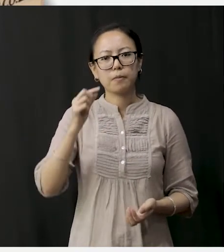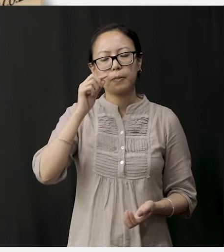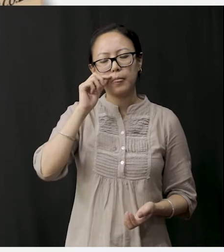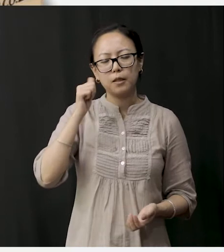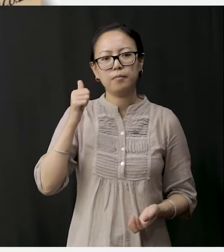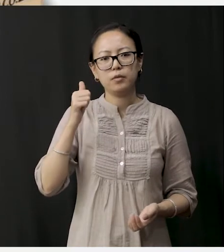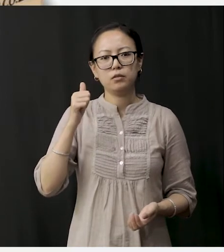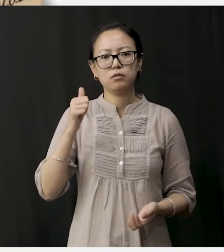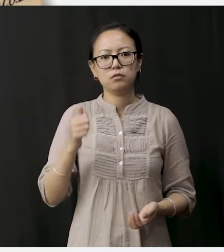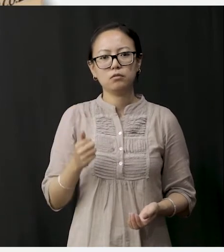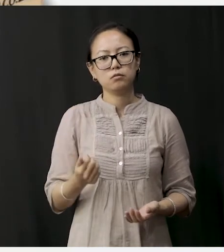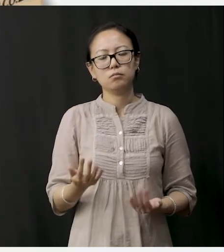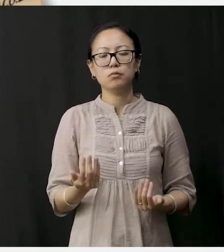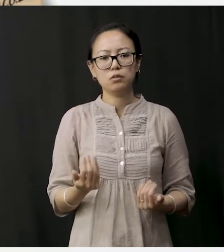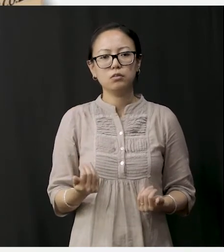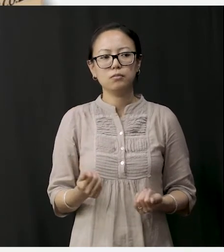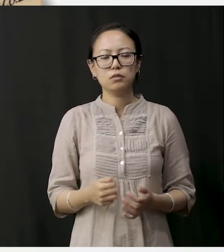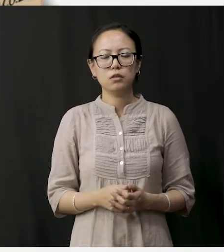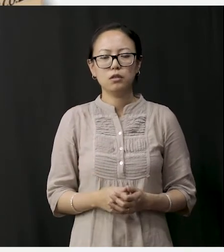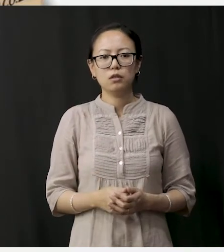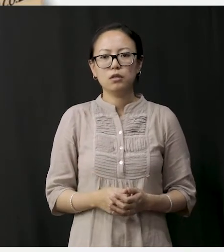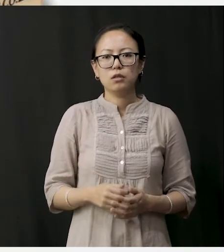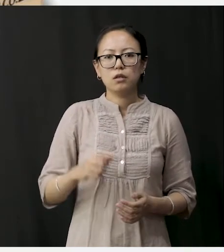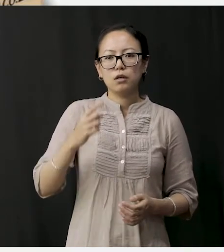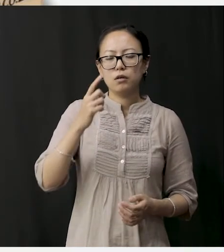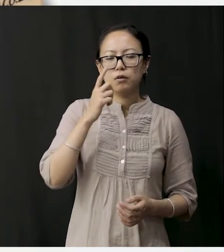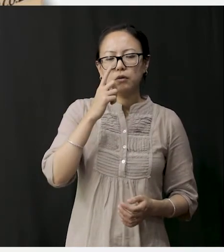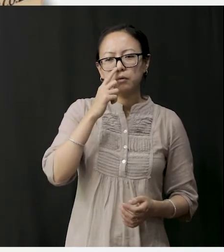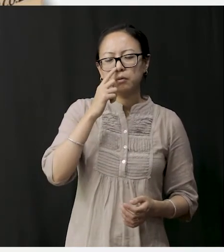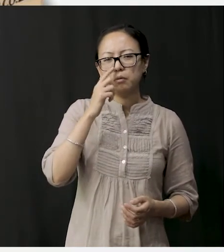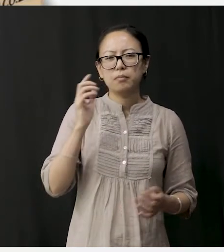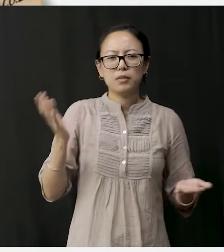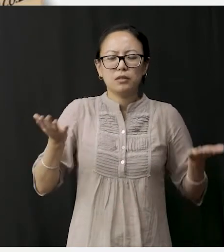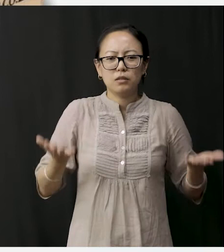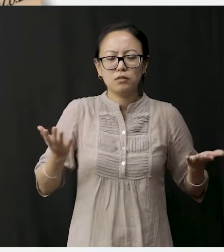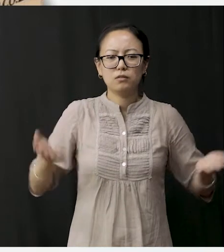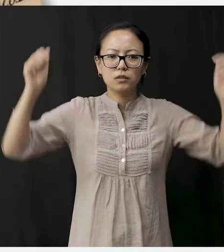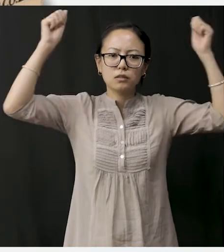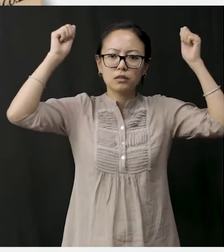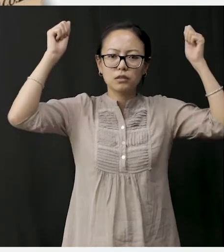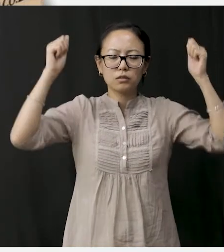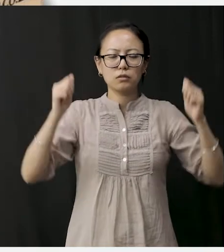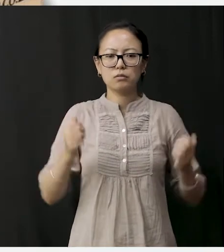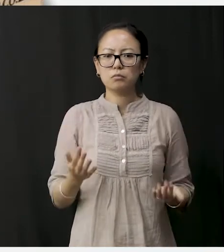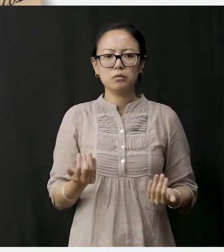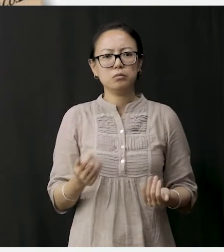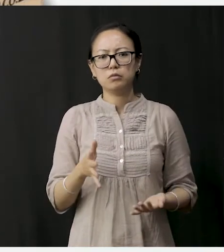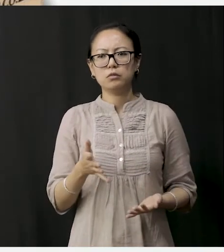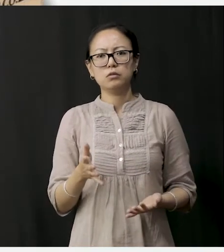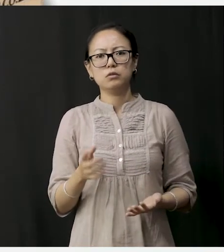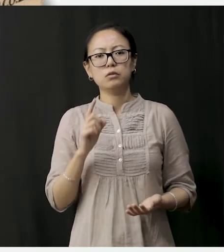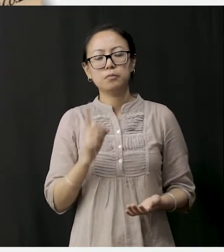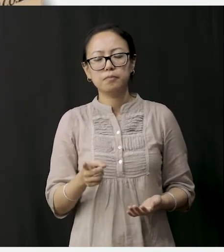if women are weaker than men, even if women cannot carry heavy things, still we have to respect